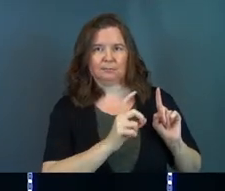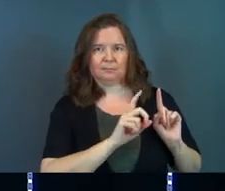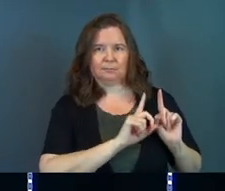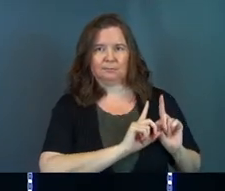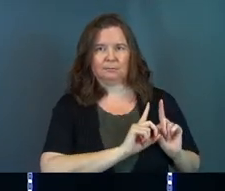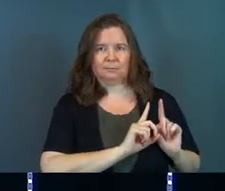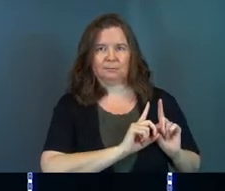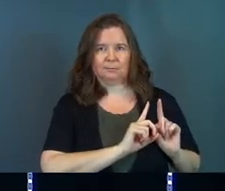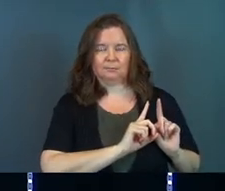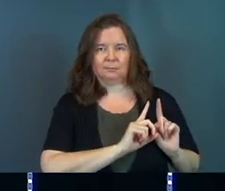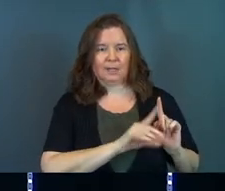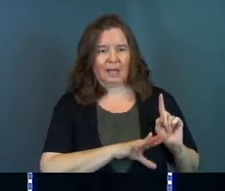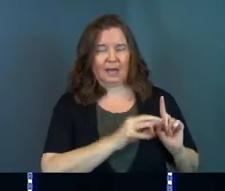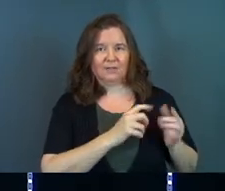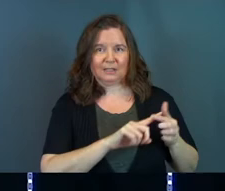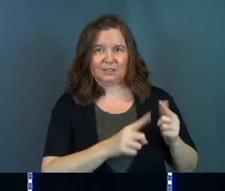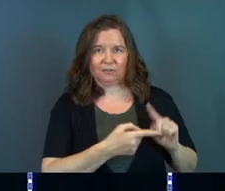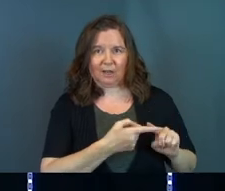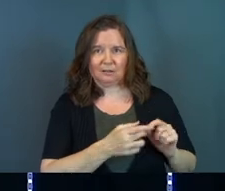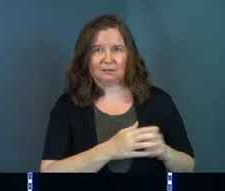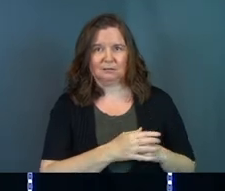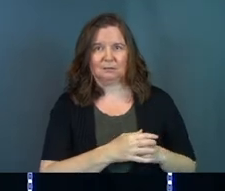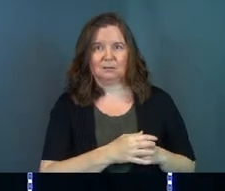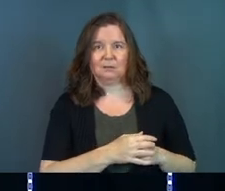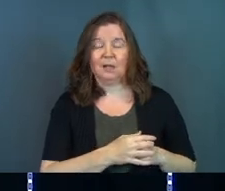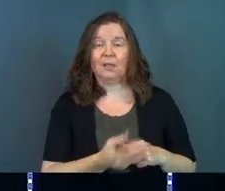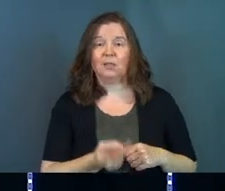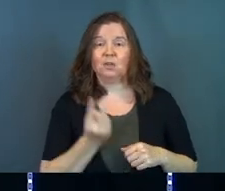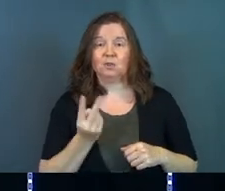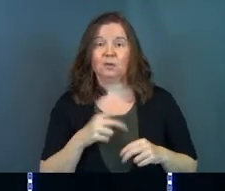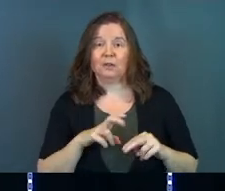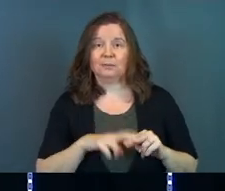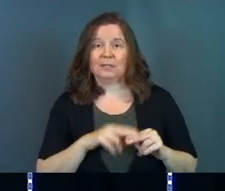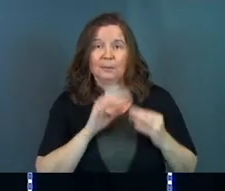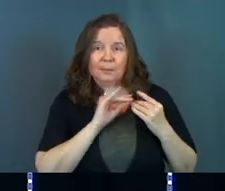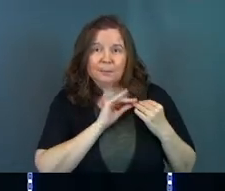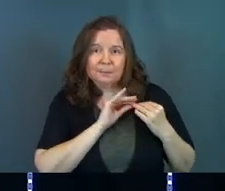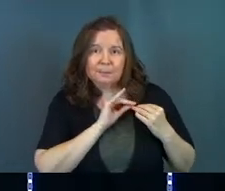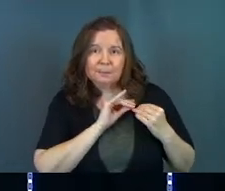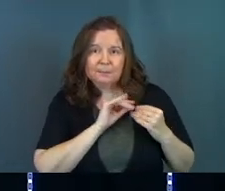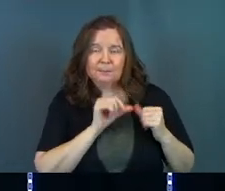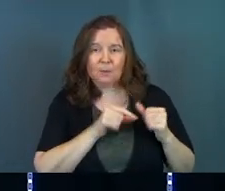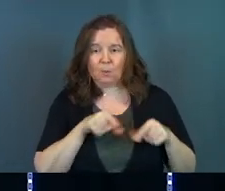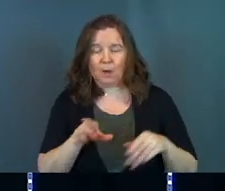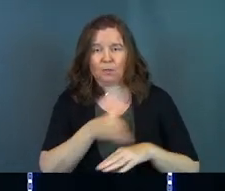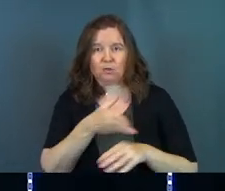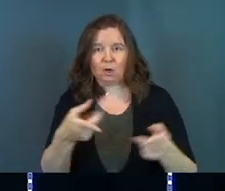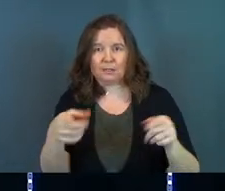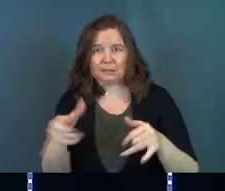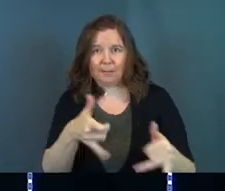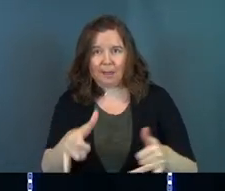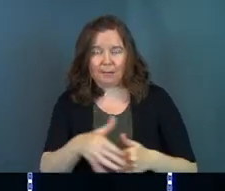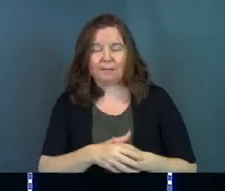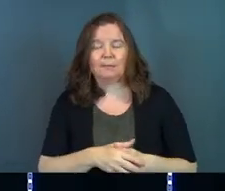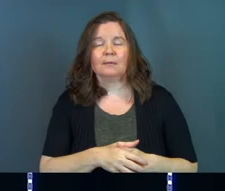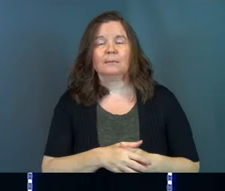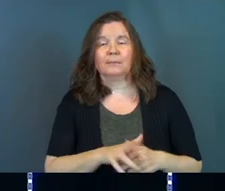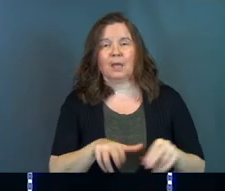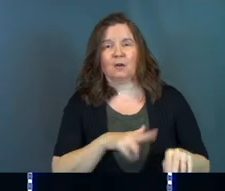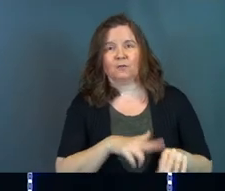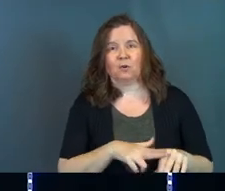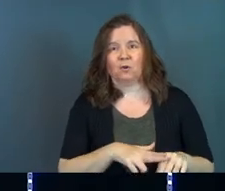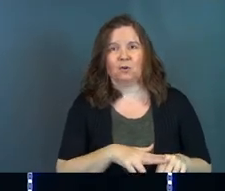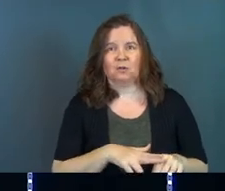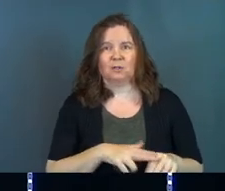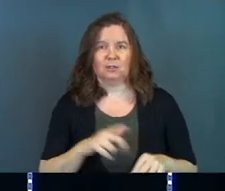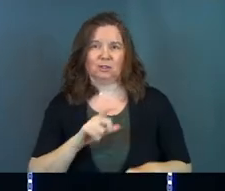back. And he comes and he finds his friend. And the two of them are sitting there whispering to each other while the song's going on. And of course,